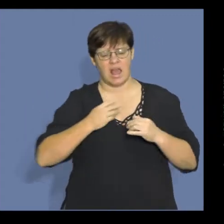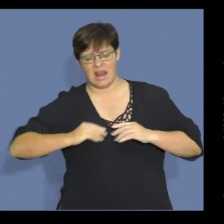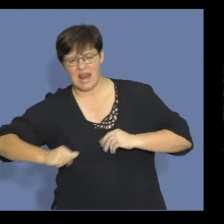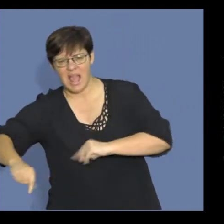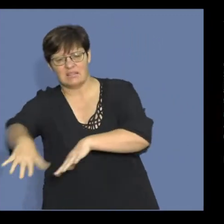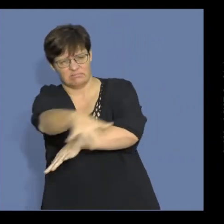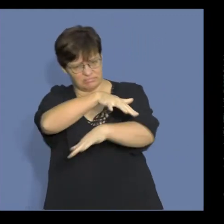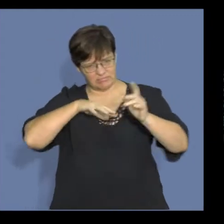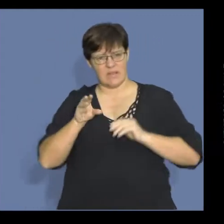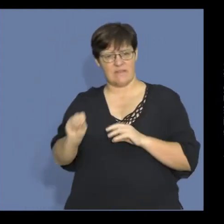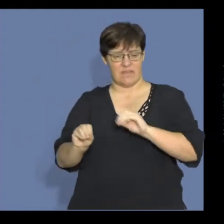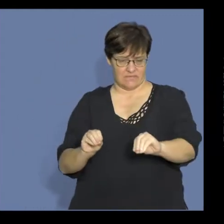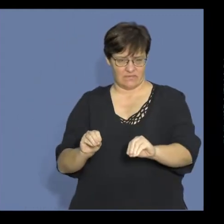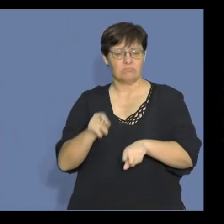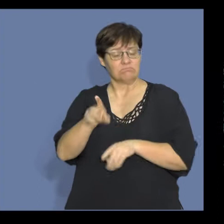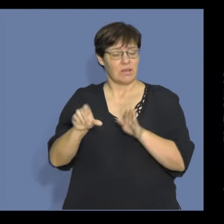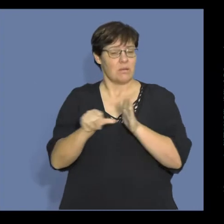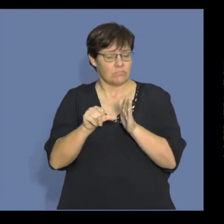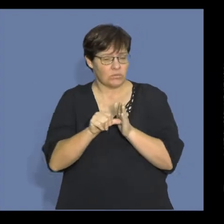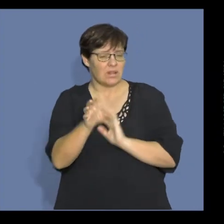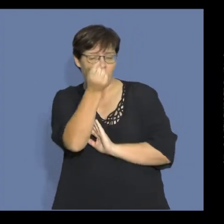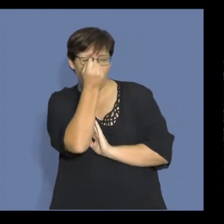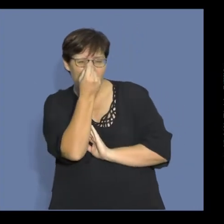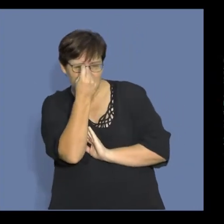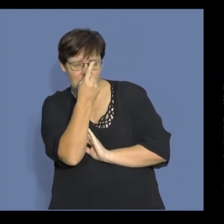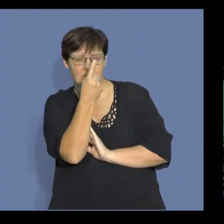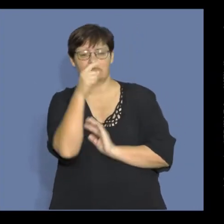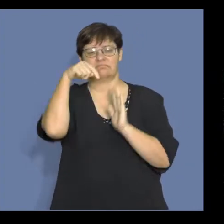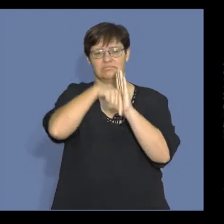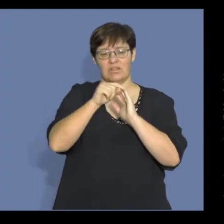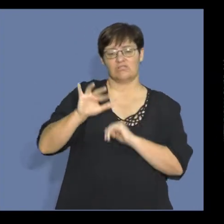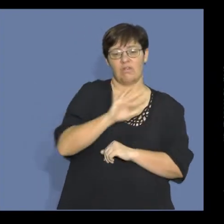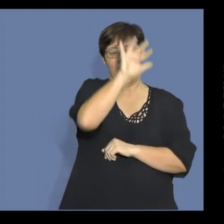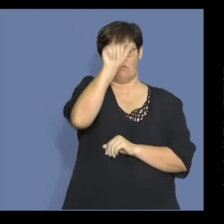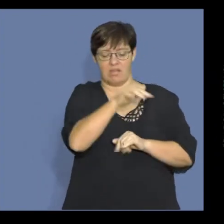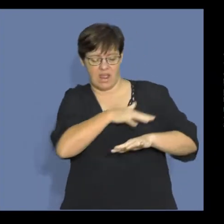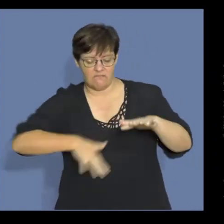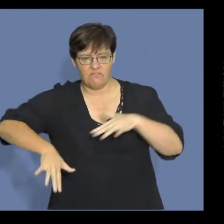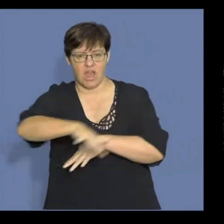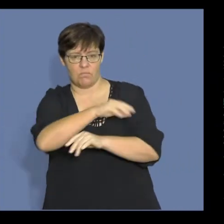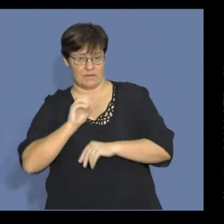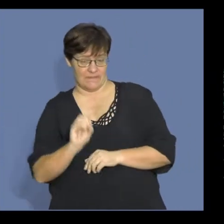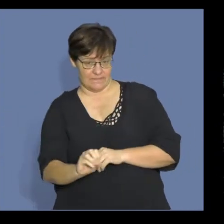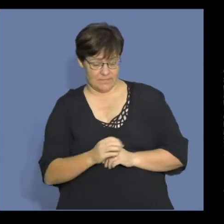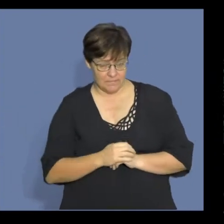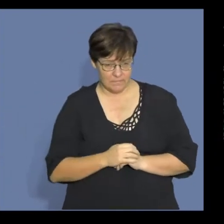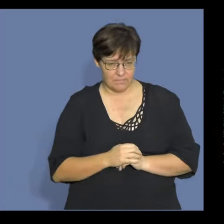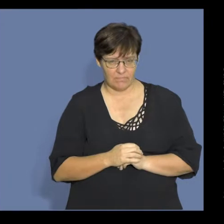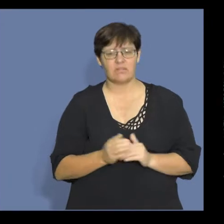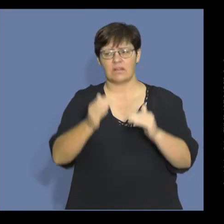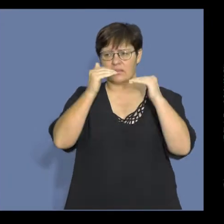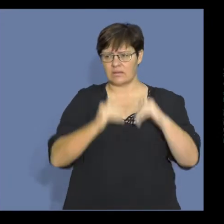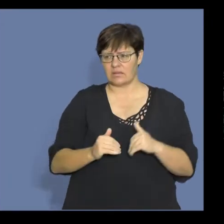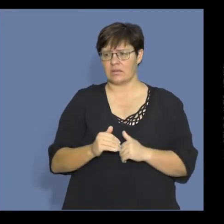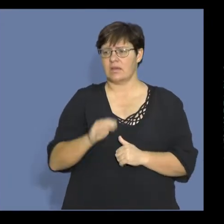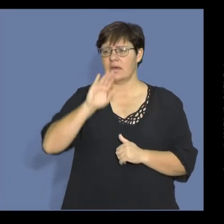aquatic biomes, and these are important in understanding the context of a South African environment. We went on to looking at biotic and